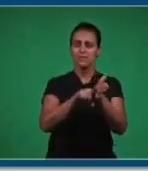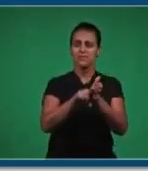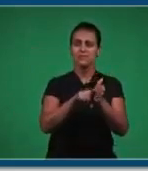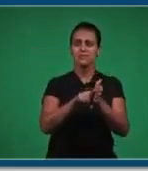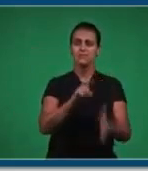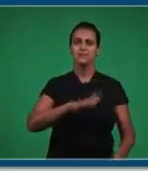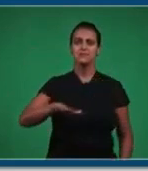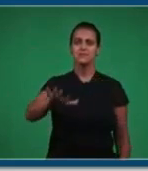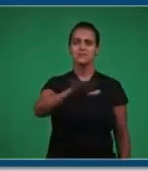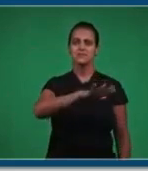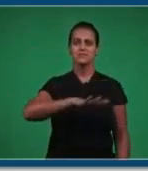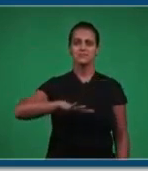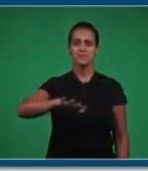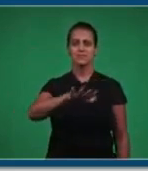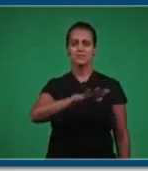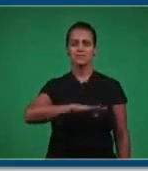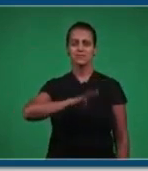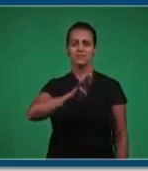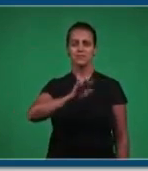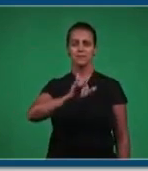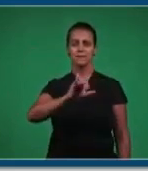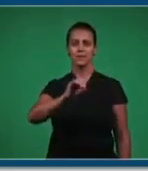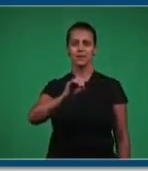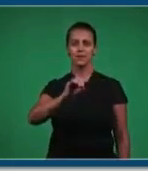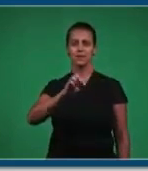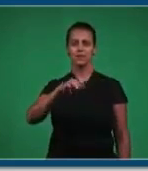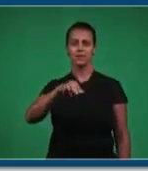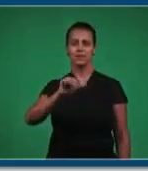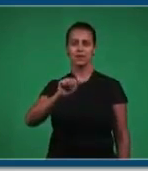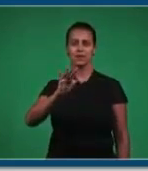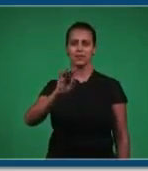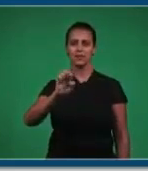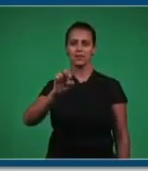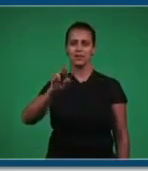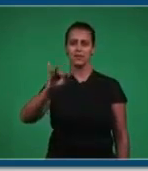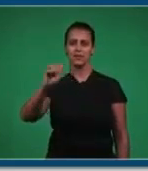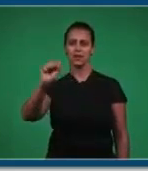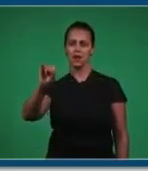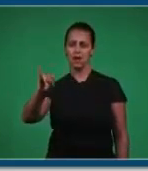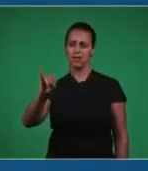In their area of research and biomaterials from the